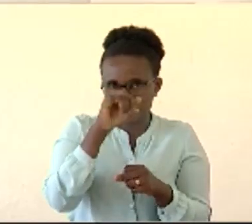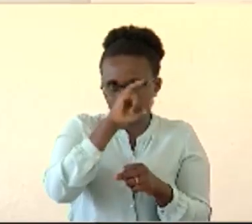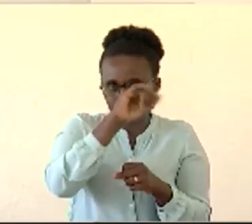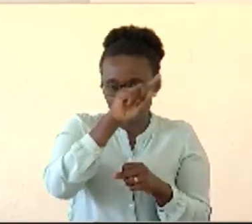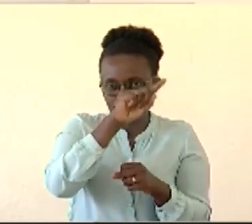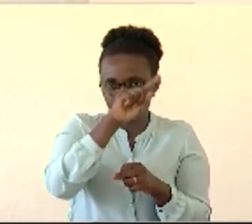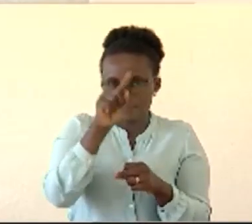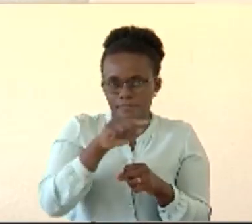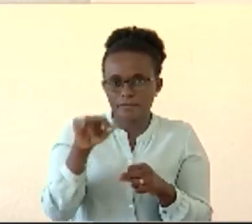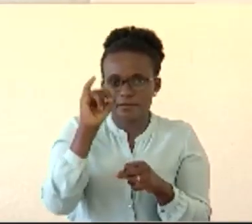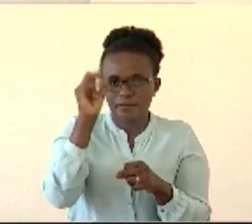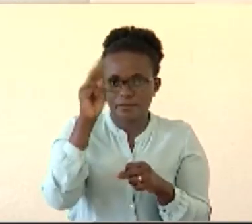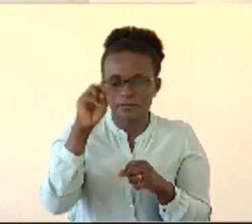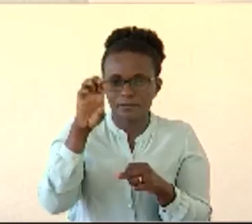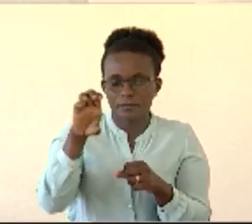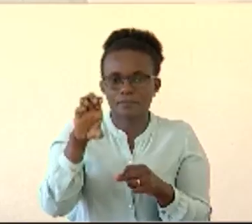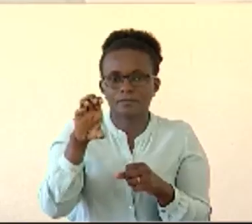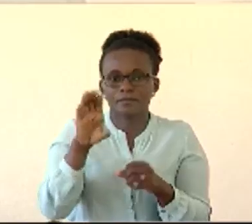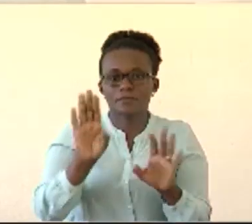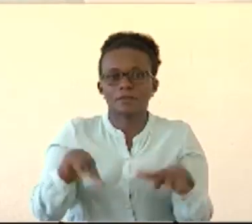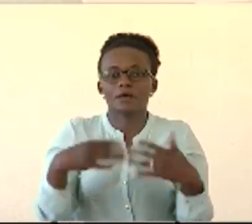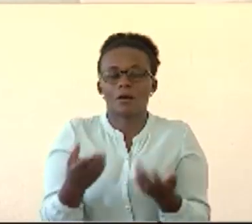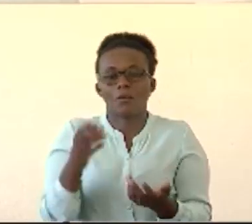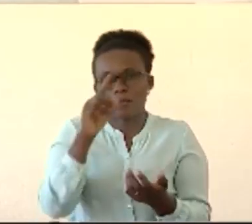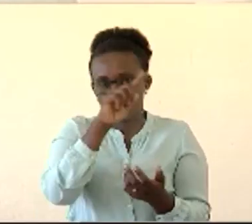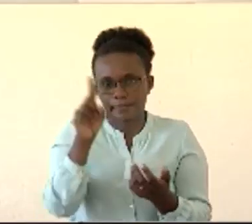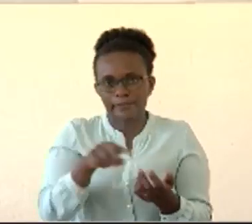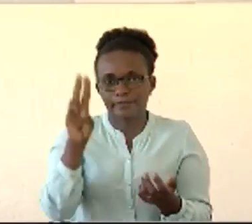We can make sure it doesn't